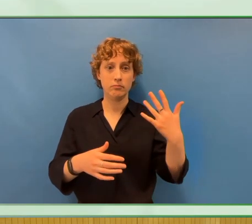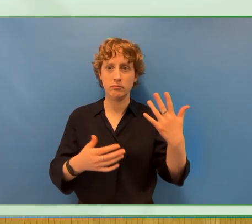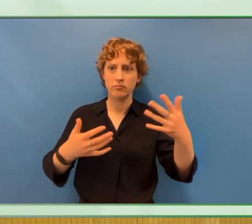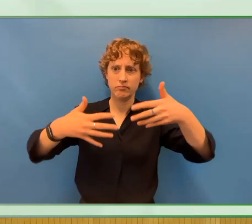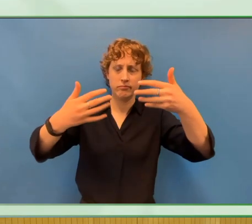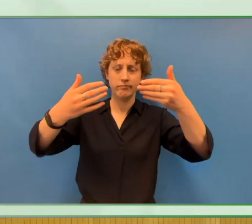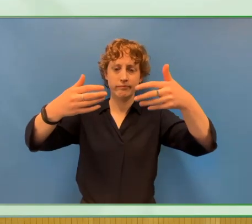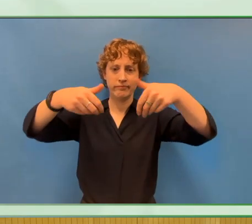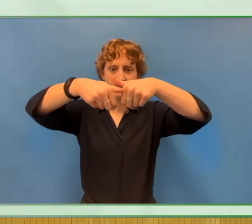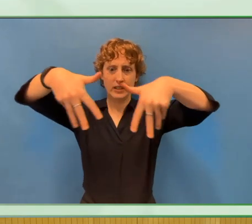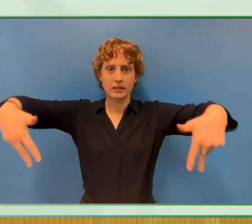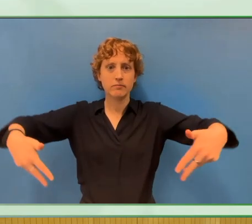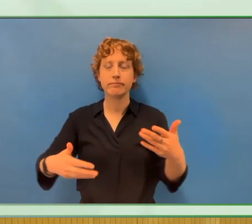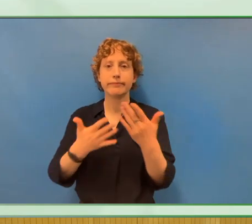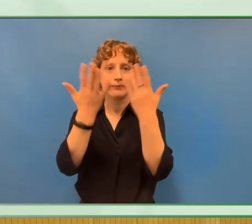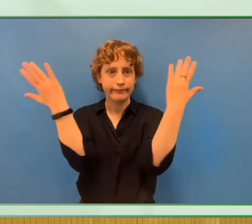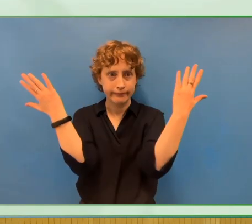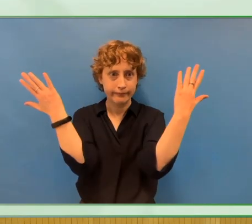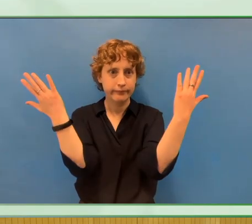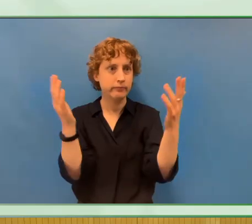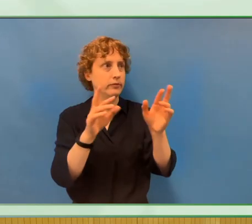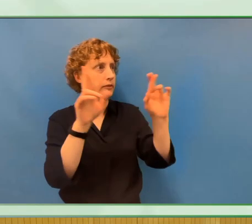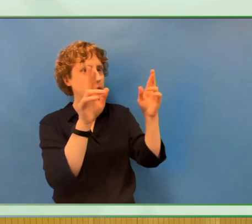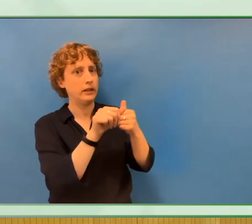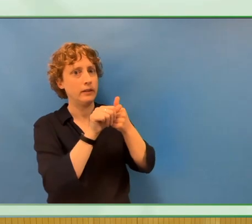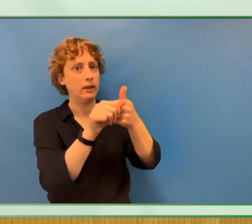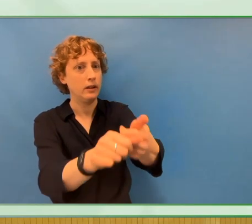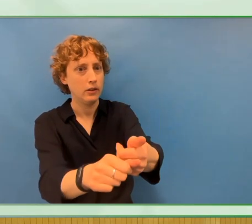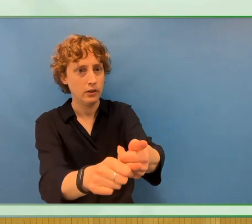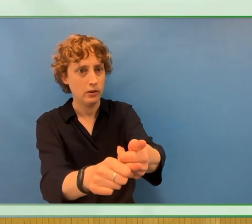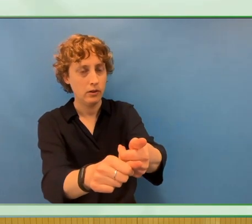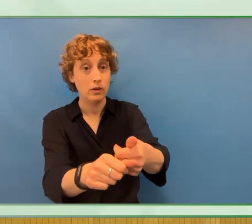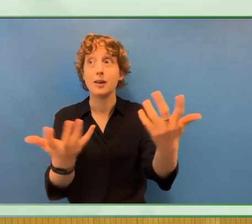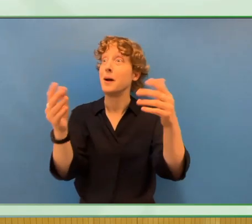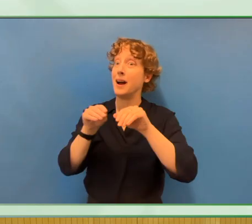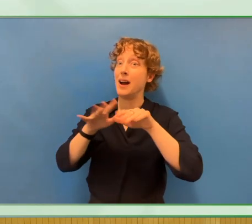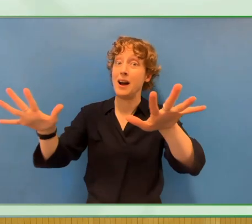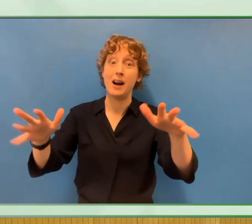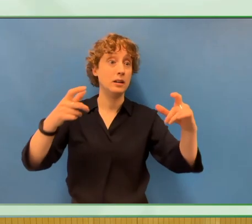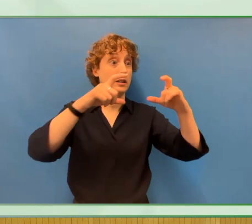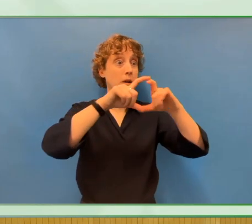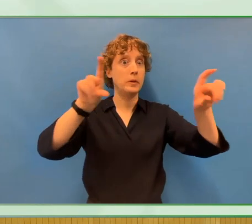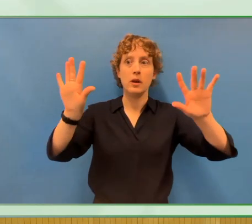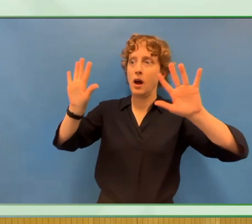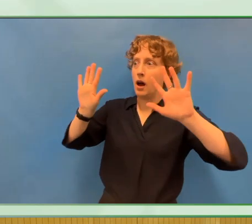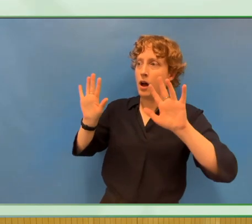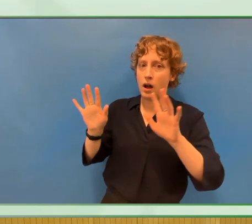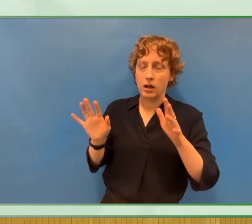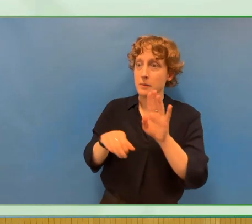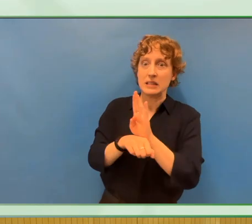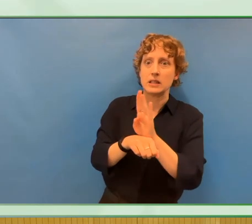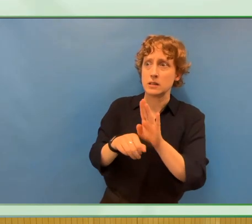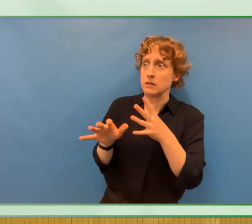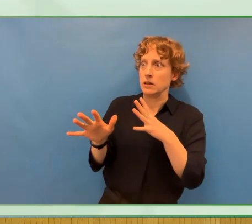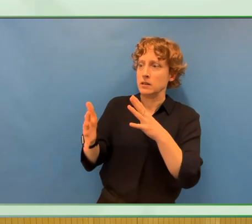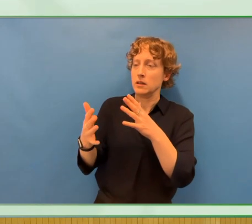But the fact that it came out, it forced a lot of businesses to start working on it. So I think sometimes not being ready